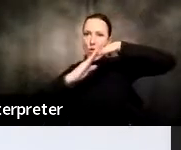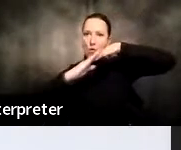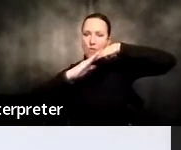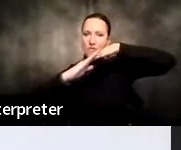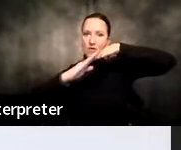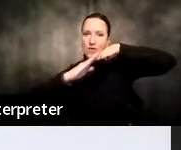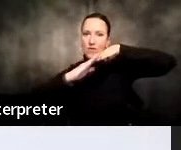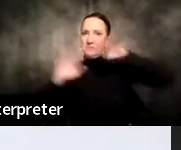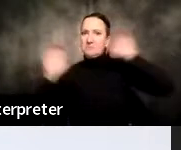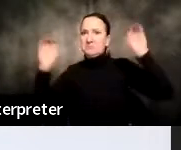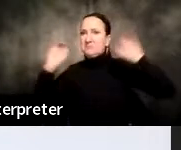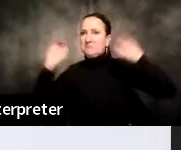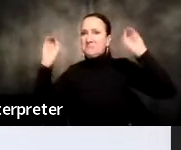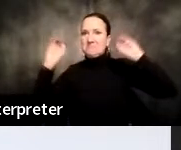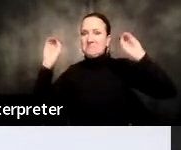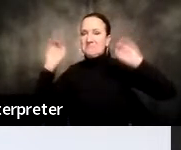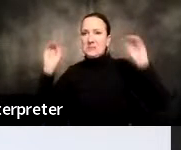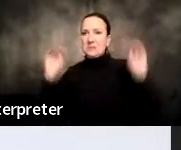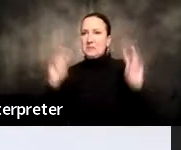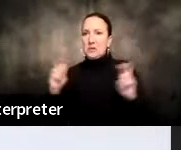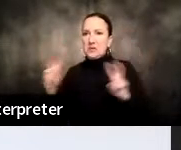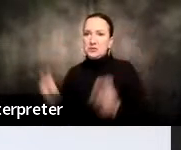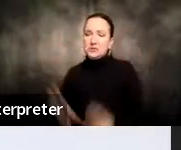they would not have had any issues.